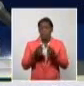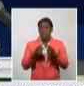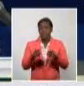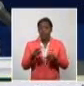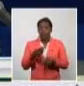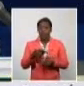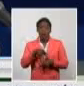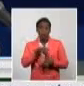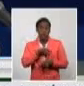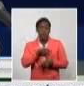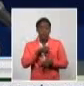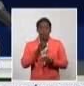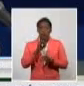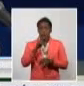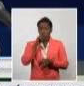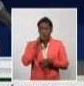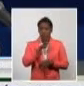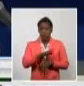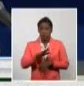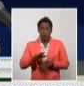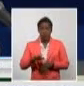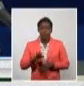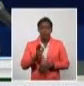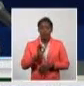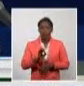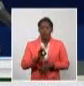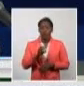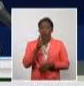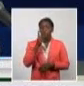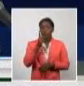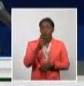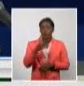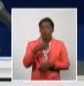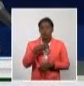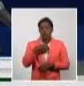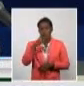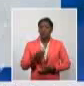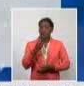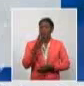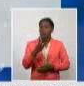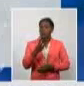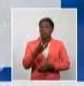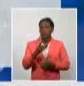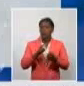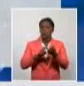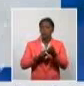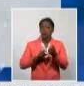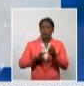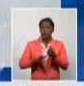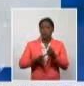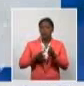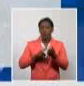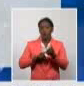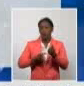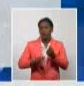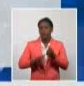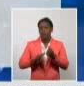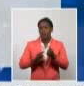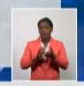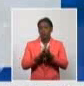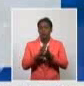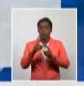all contacts from a case that had already been confirmed. Of the 10 cases